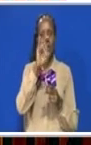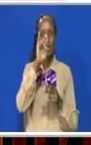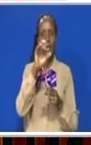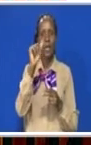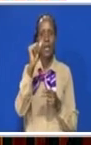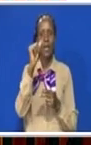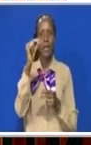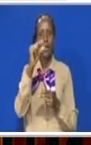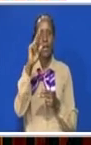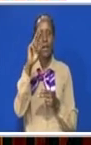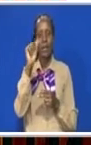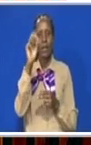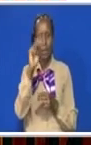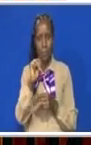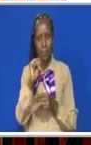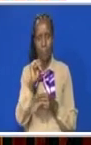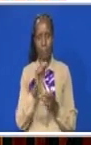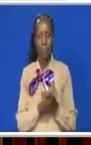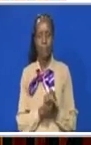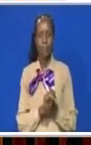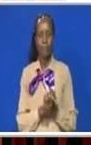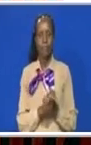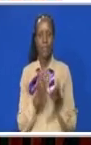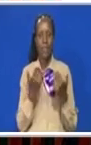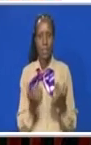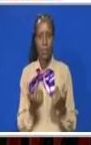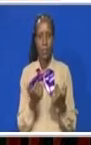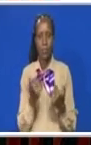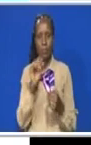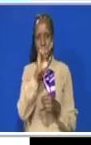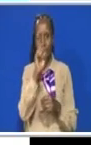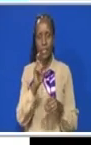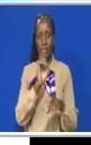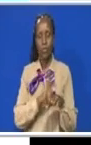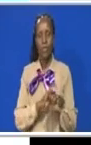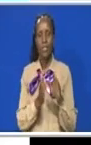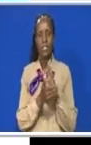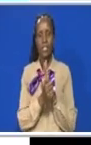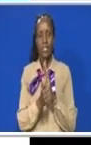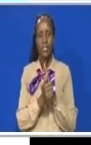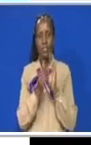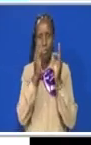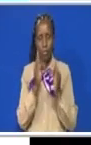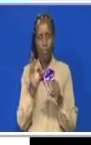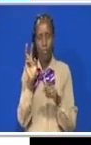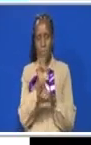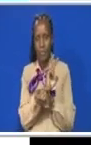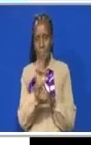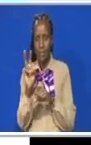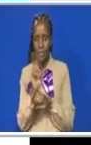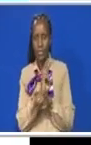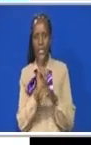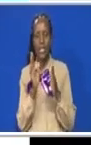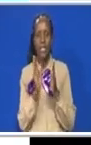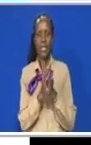A well-labeled diagram. So here you've been tested on the skills of observation